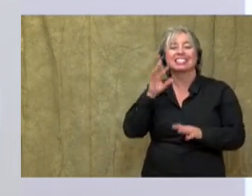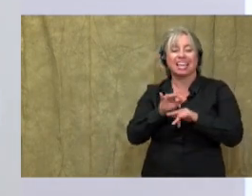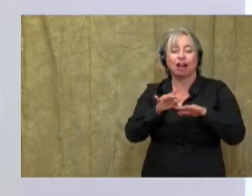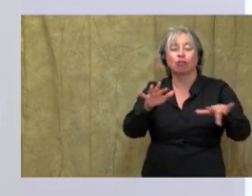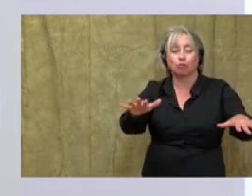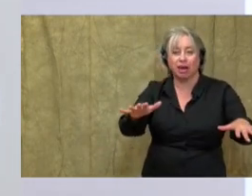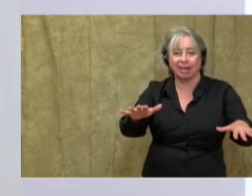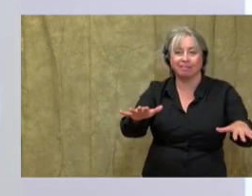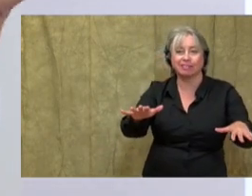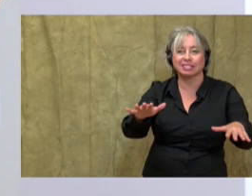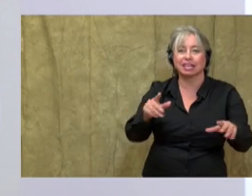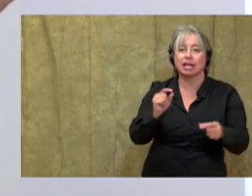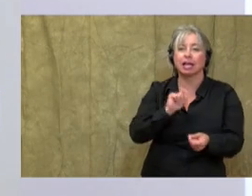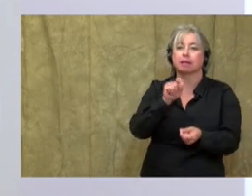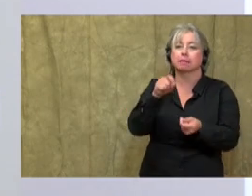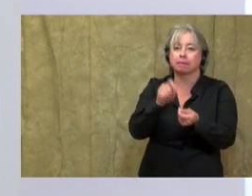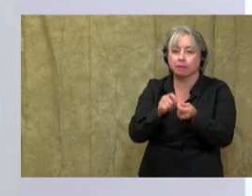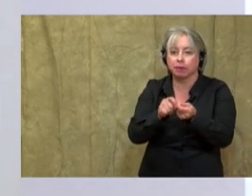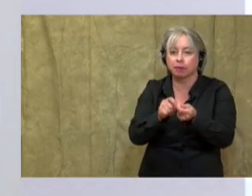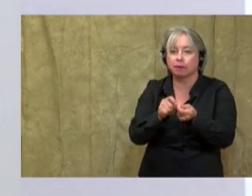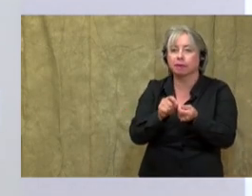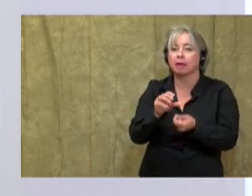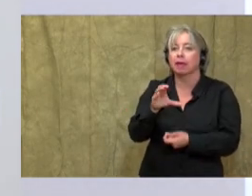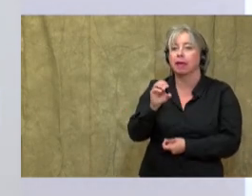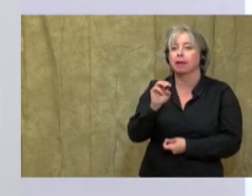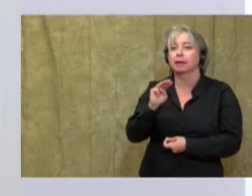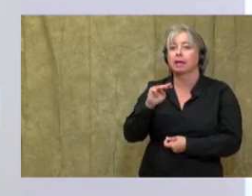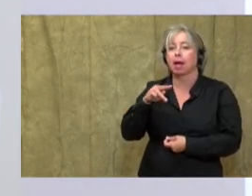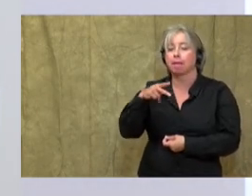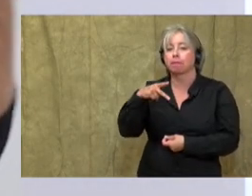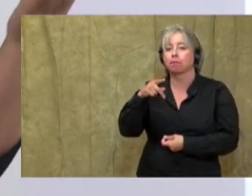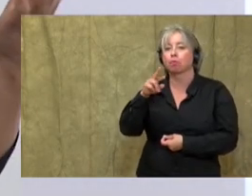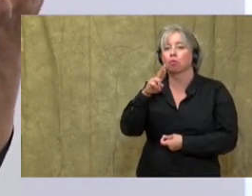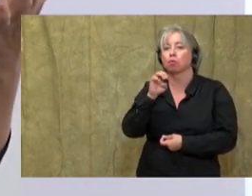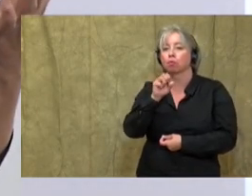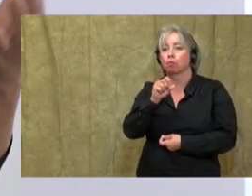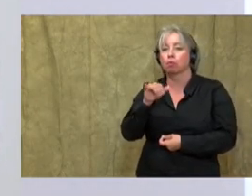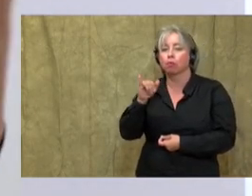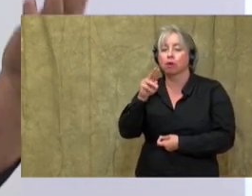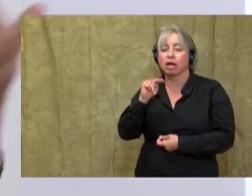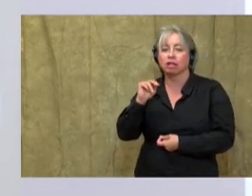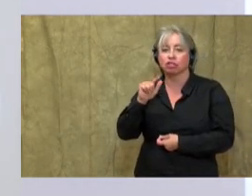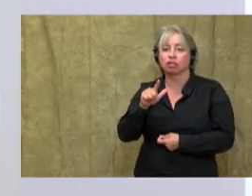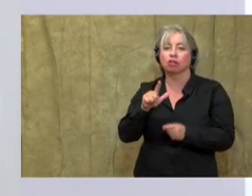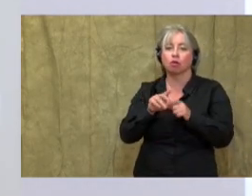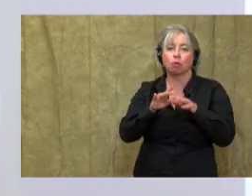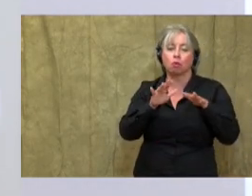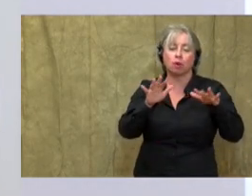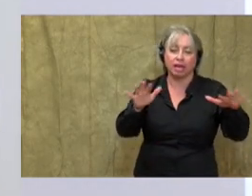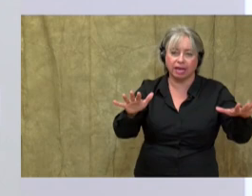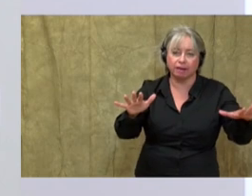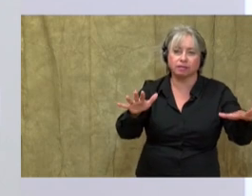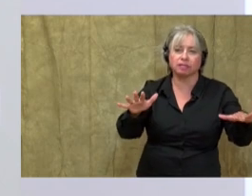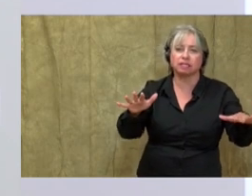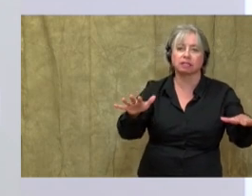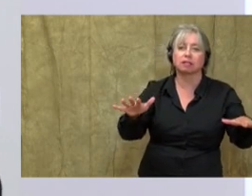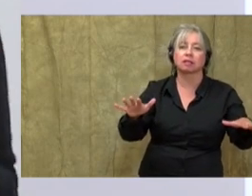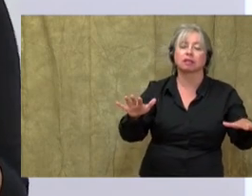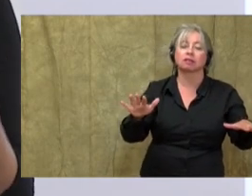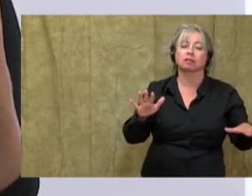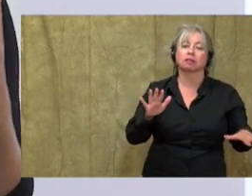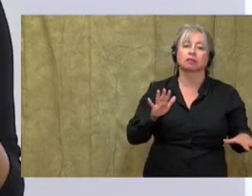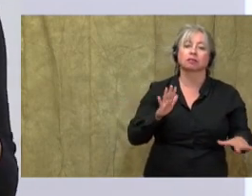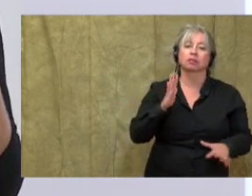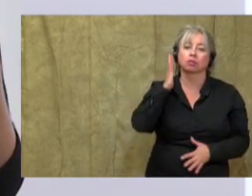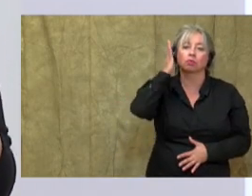sound waves. In particular, we're going to talk about compressional waves. And when we get into compressional sound waves, we're going to talk